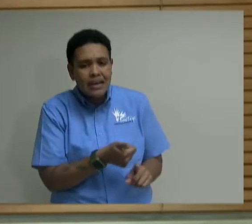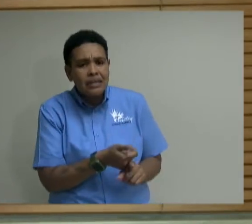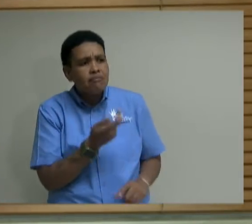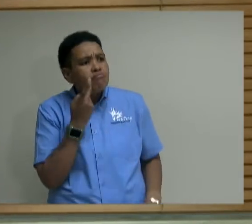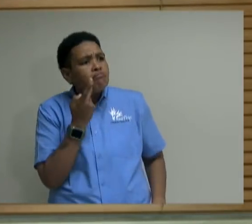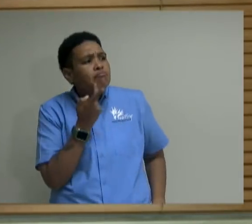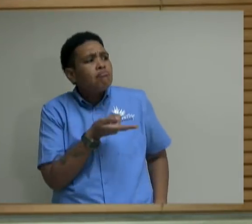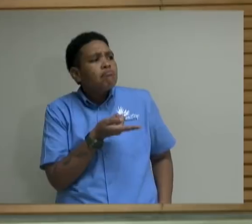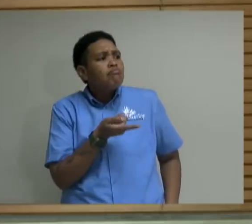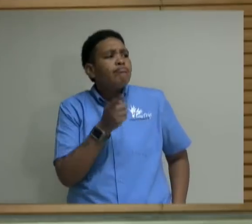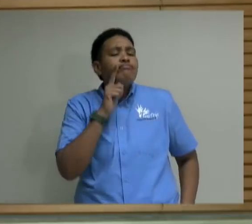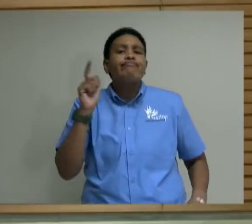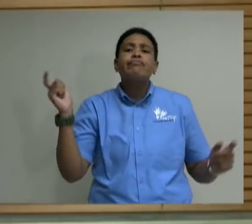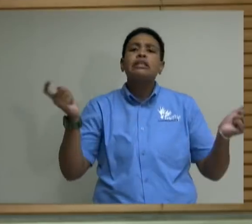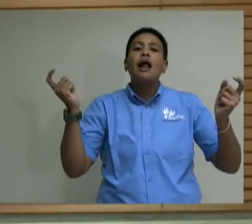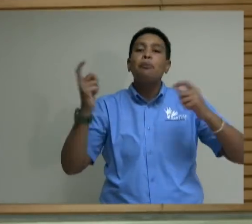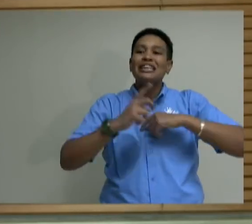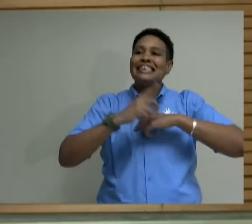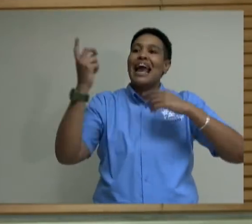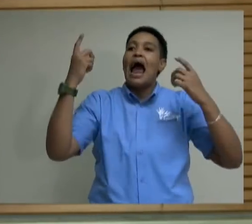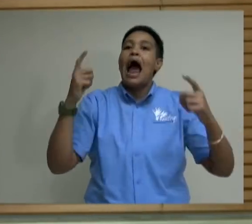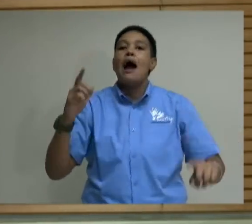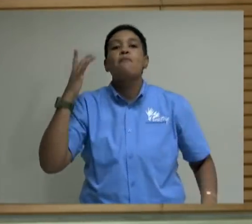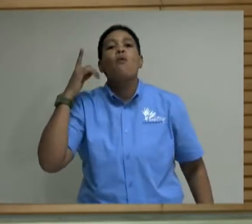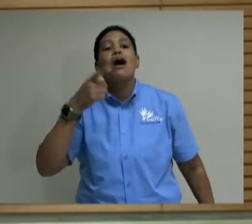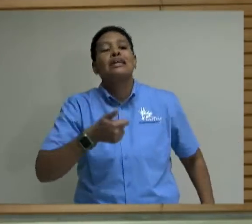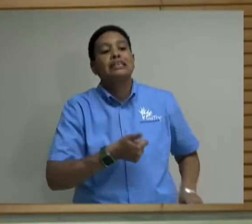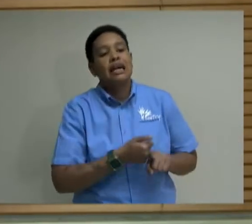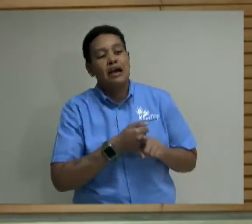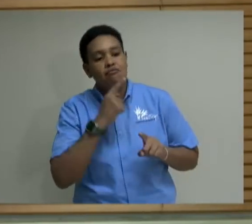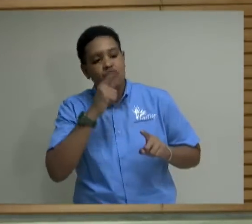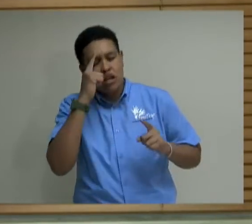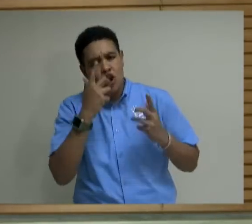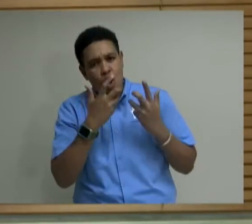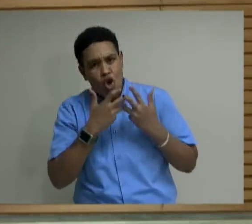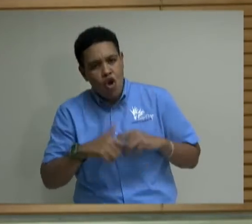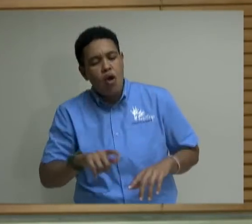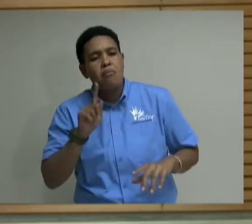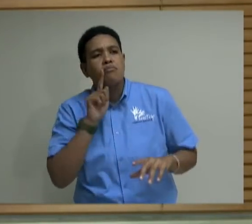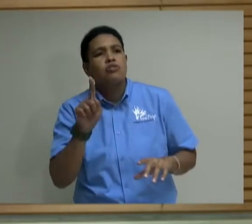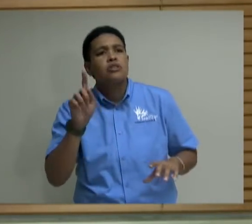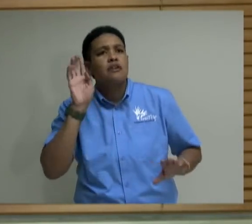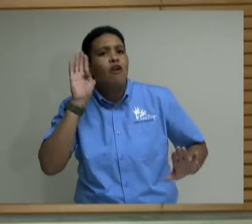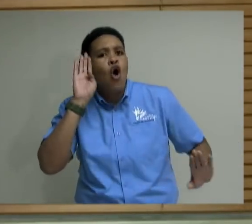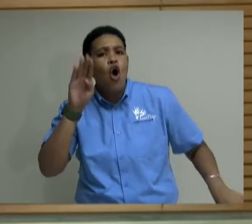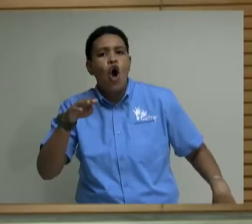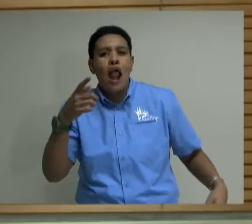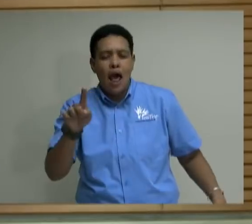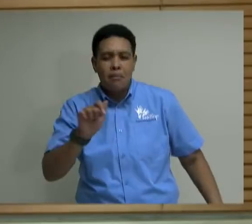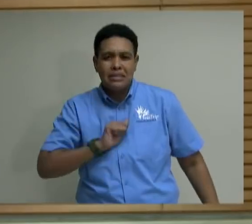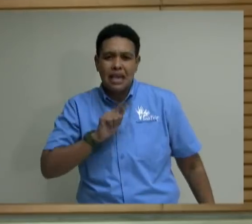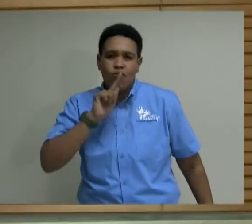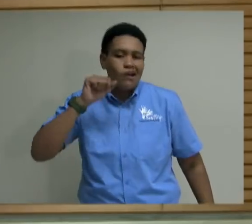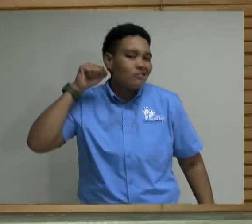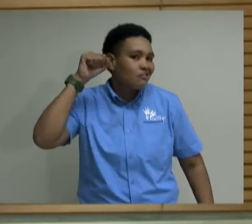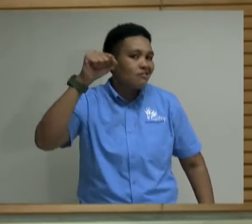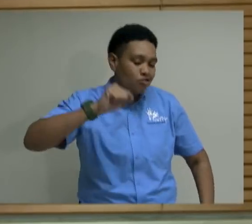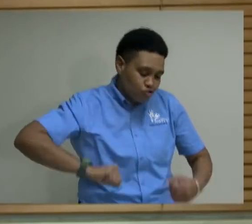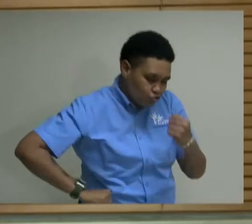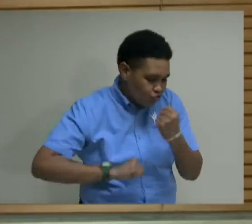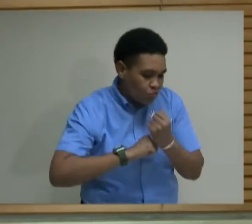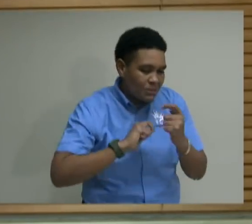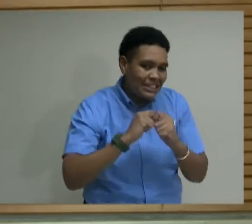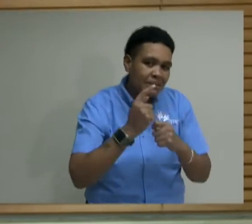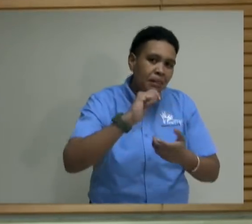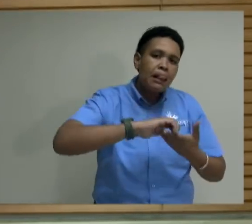was a celebrated date because of the cooperation, the collaboration of all. So I really want to big up the team in St.